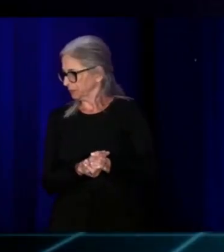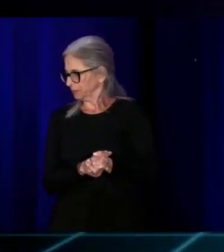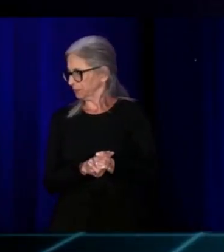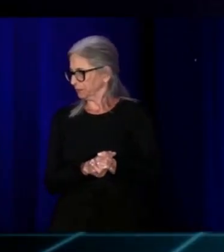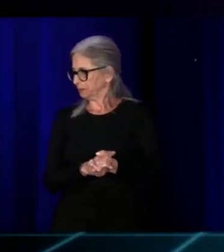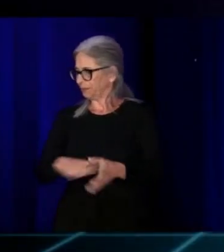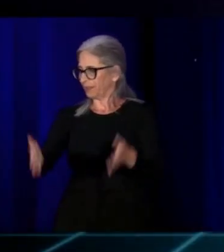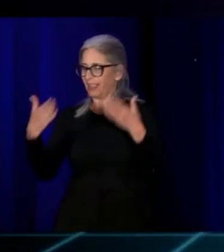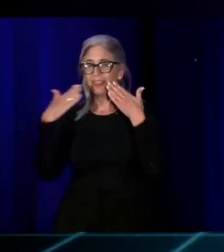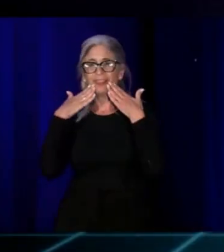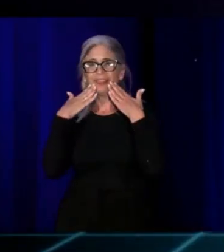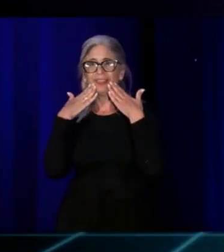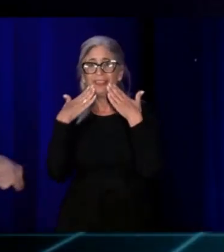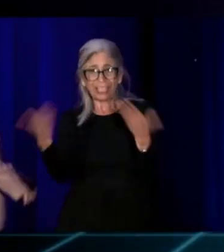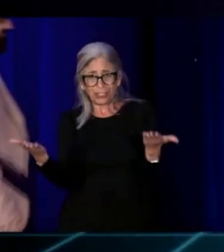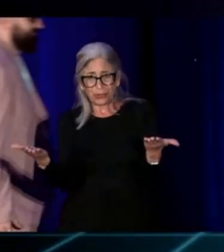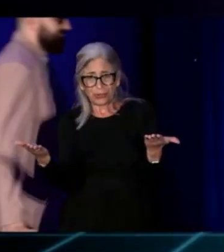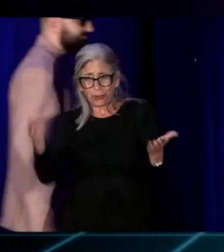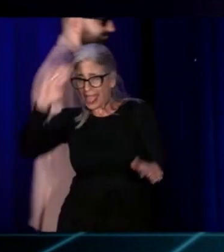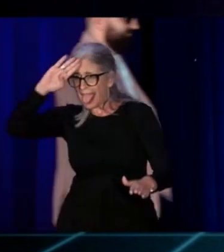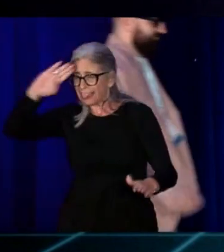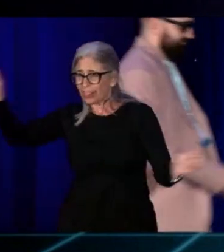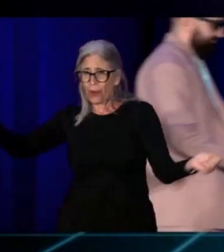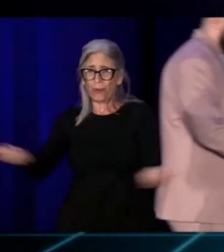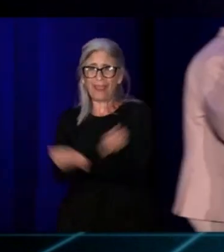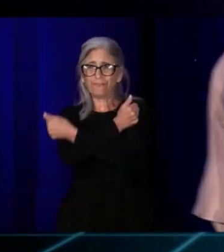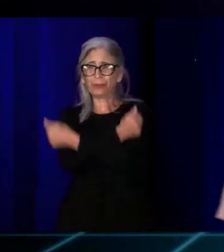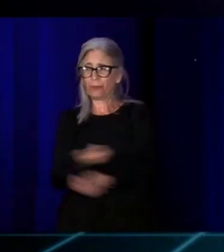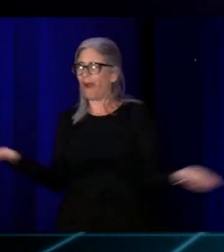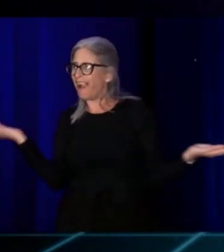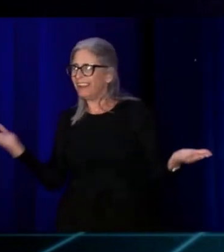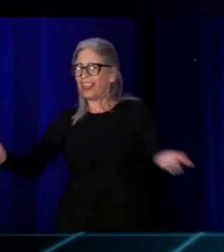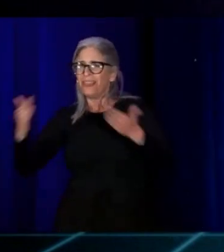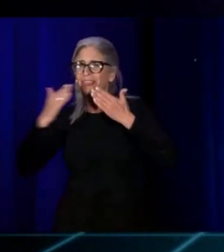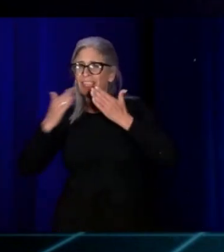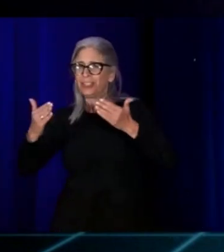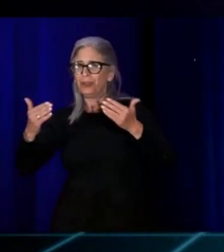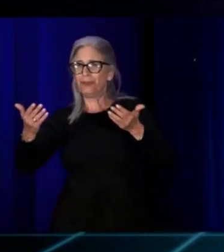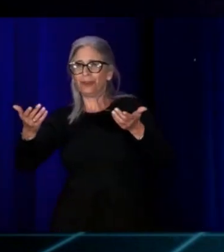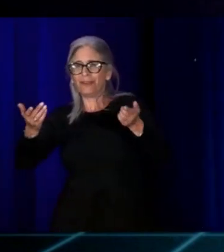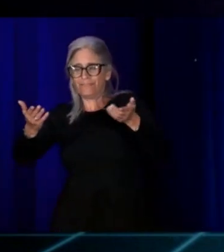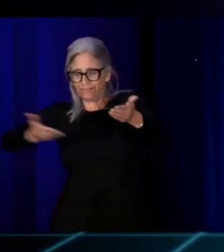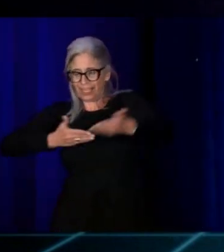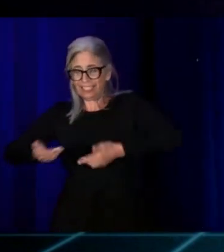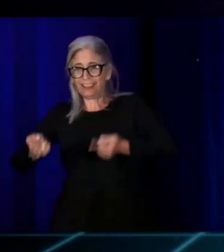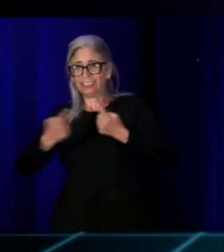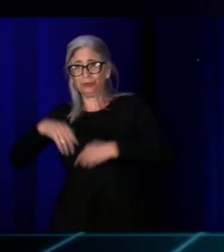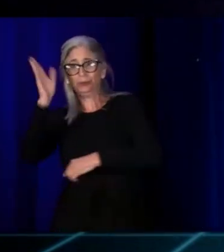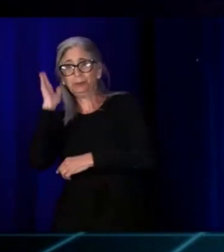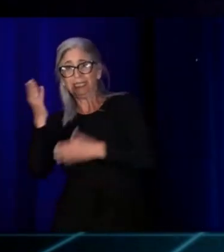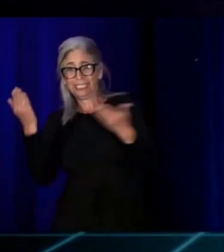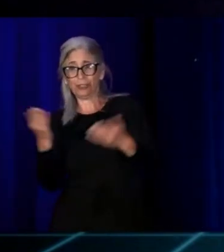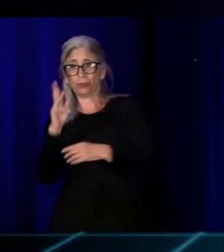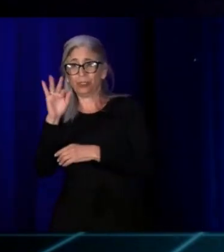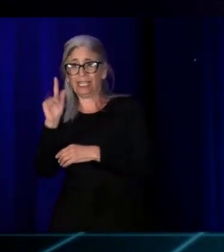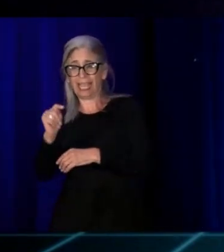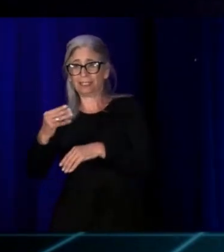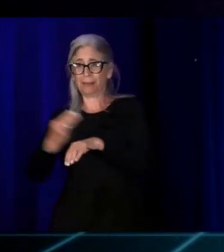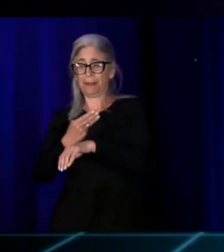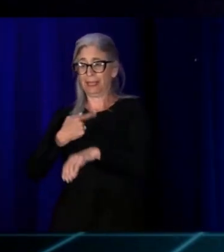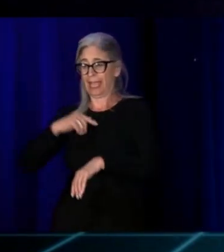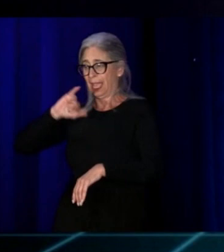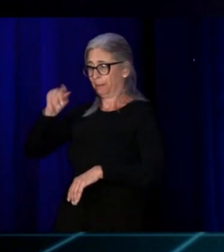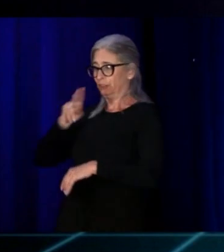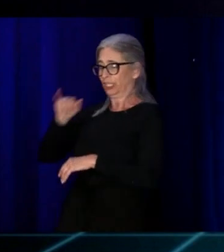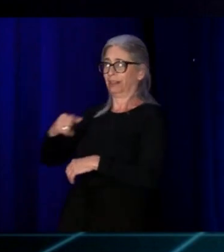Thank you. Oh my goodness. Well, hello everyone. Thank you for having us at React Miami. I'm Jenny,